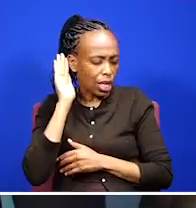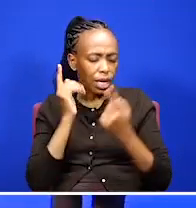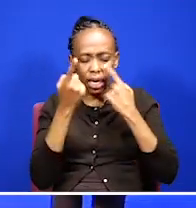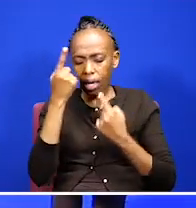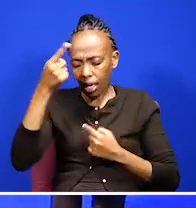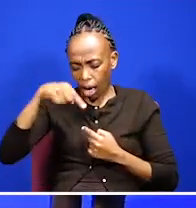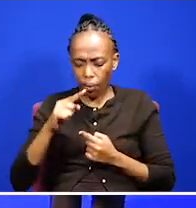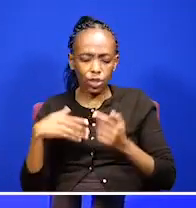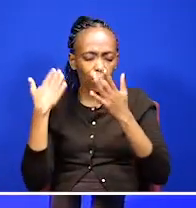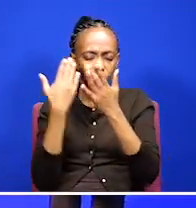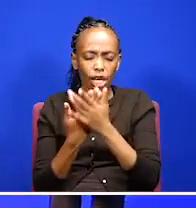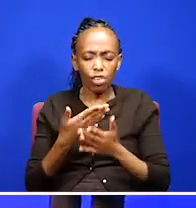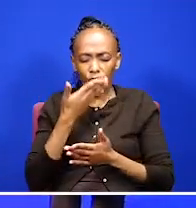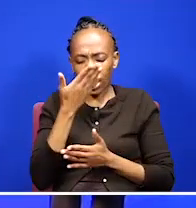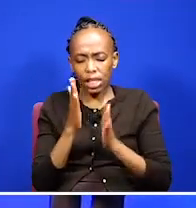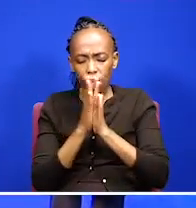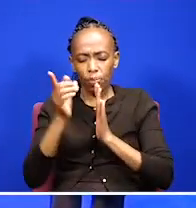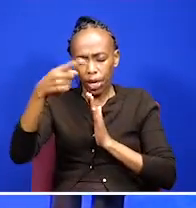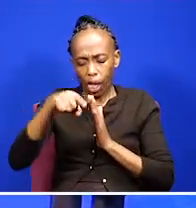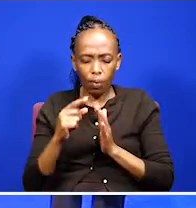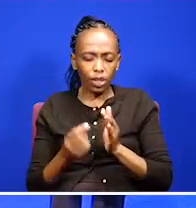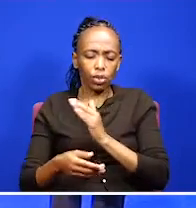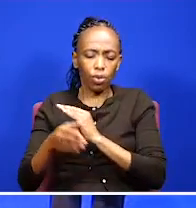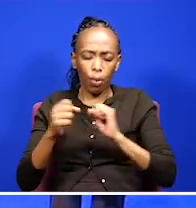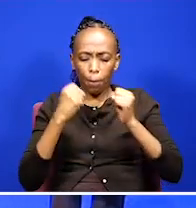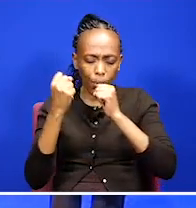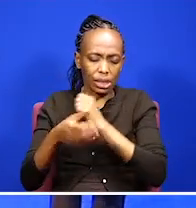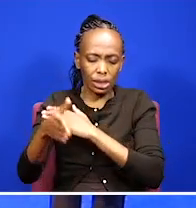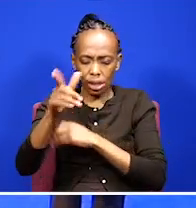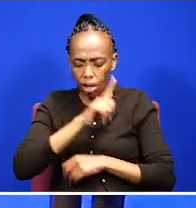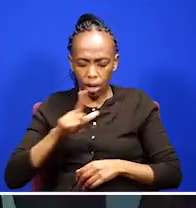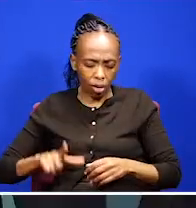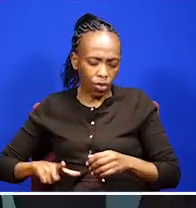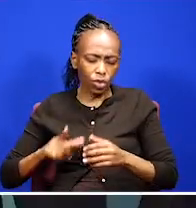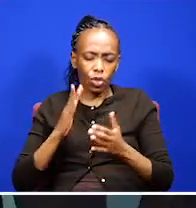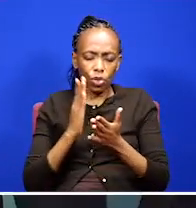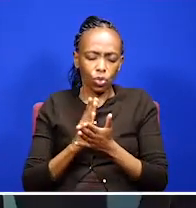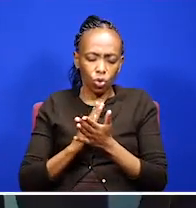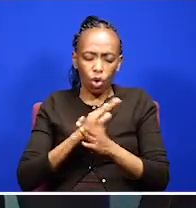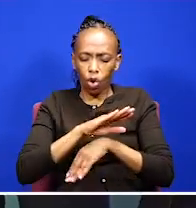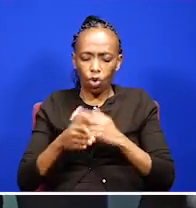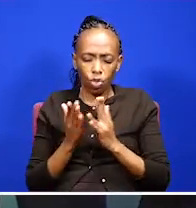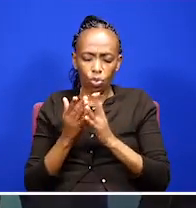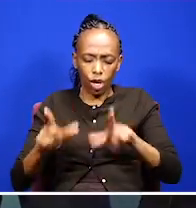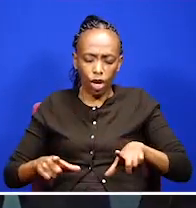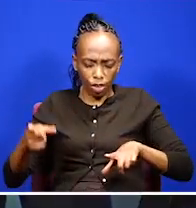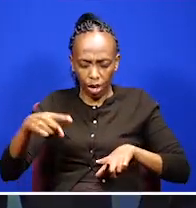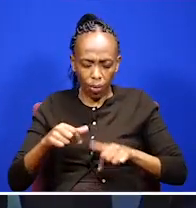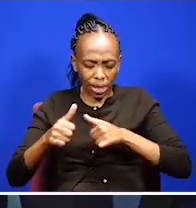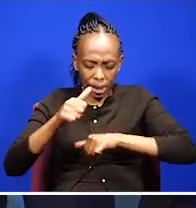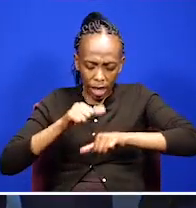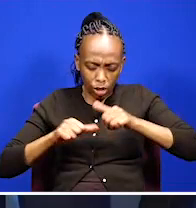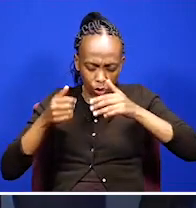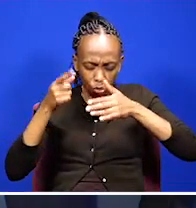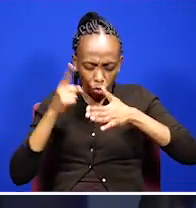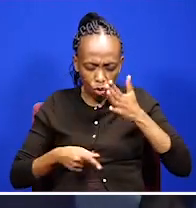cry. We thank you for answering our prayers all month long, indeed all through our lives. Our response today